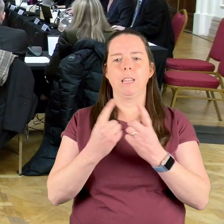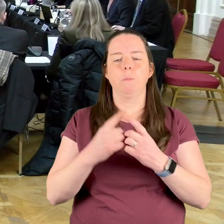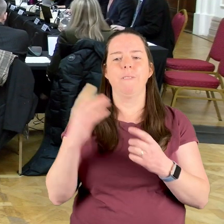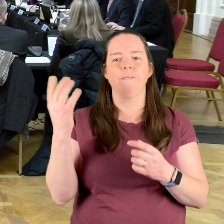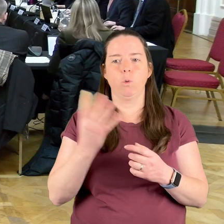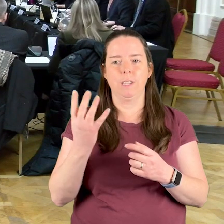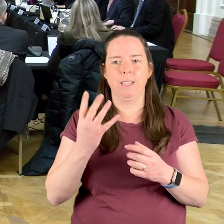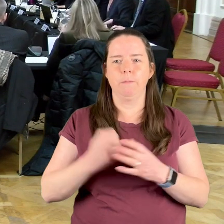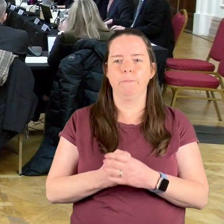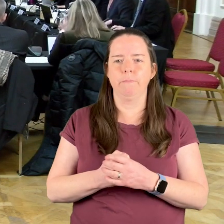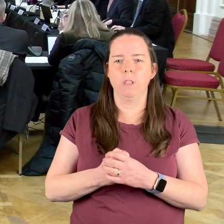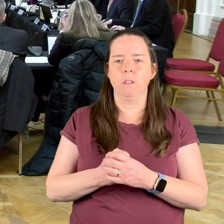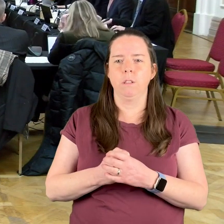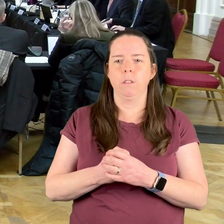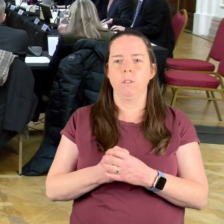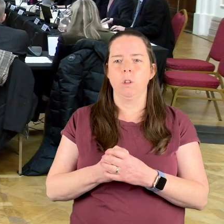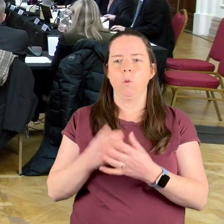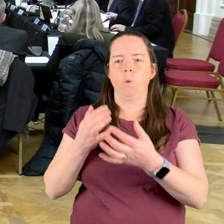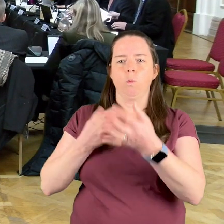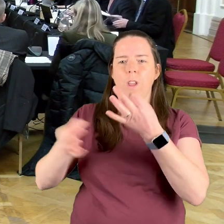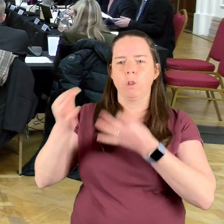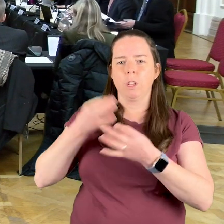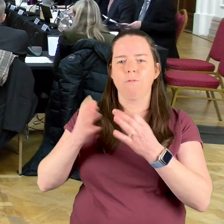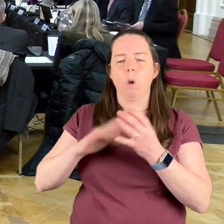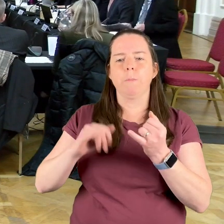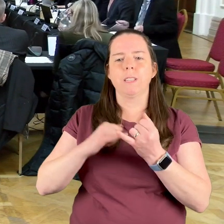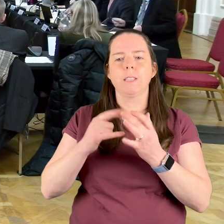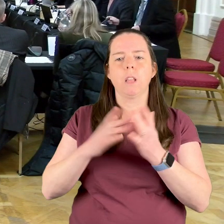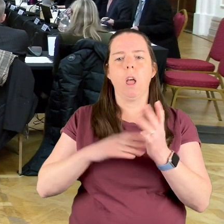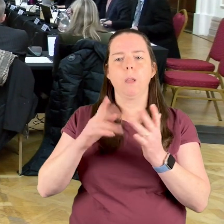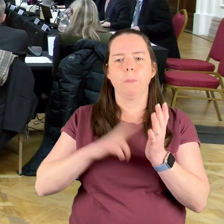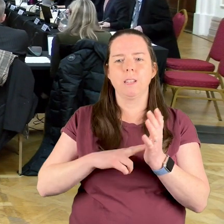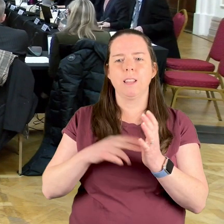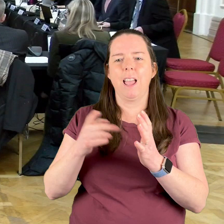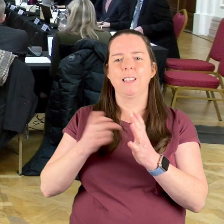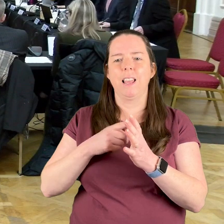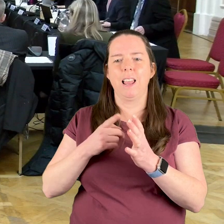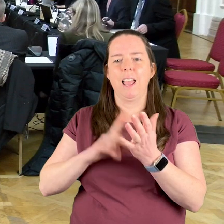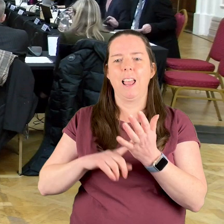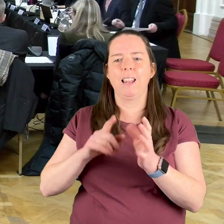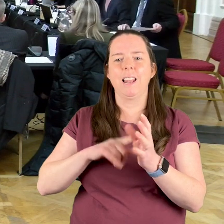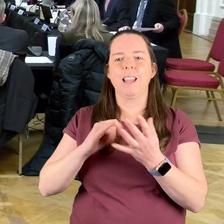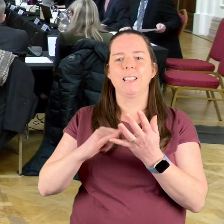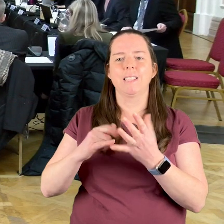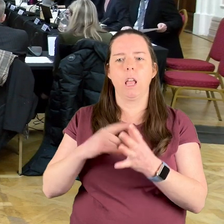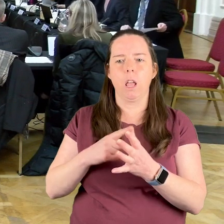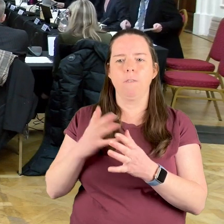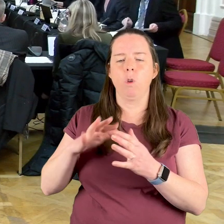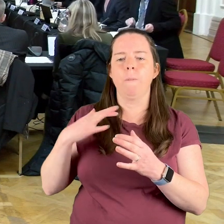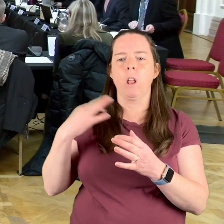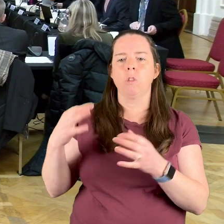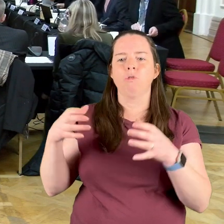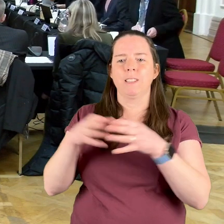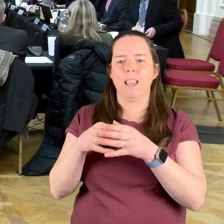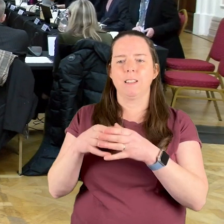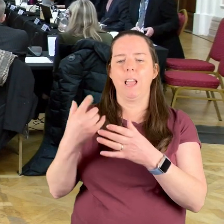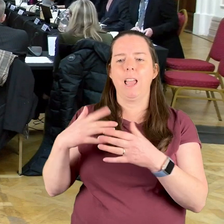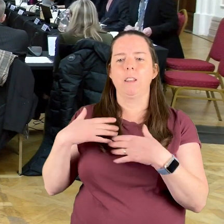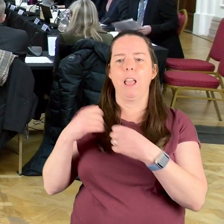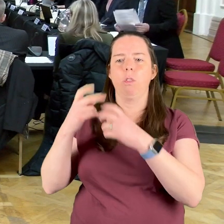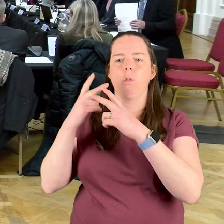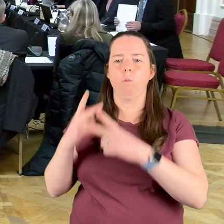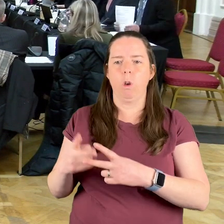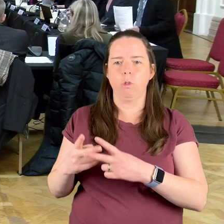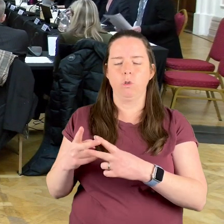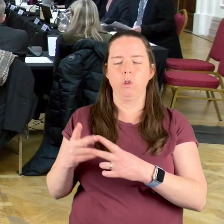Moving on to item 14. So questions from Simon and Alyssa